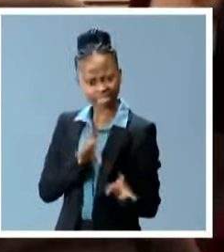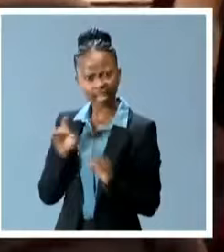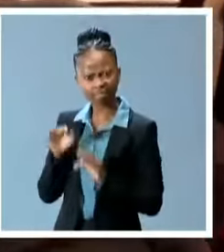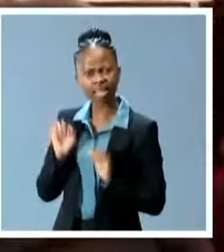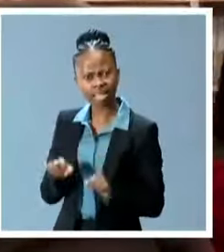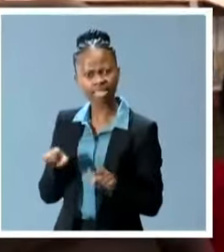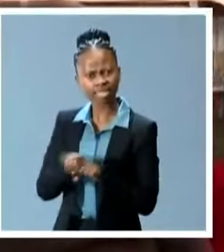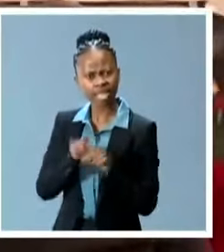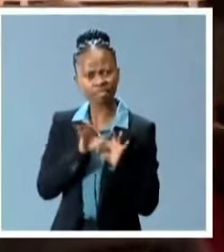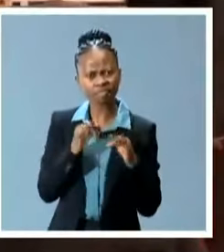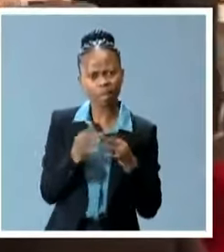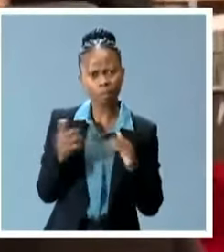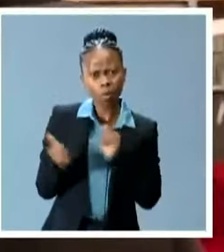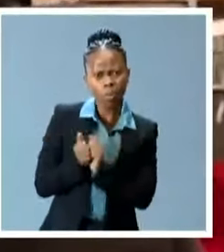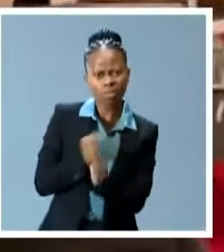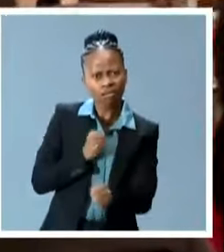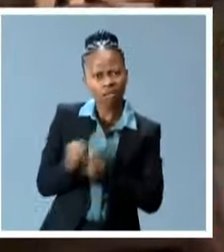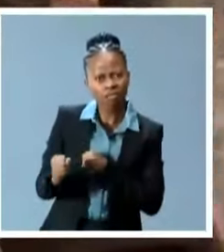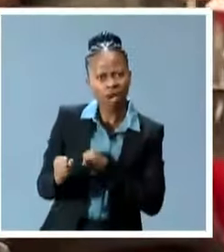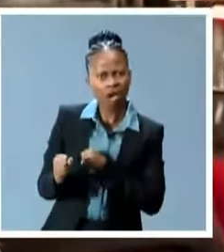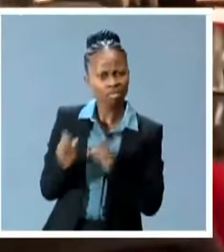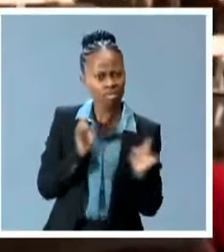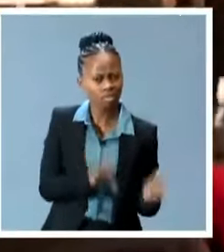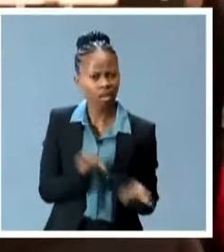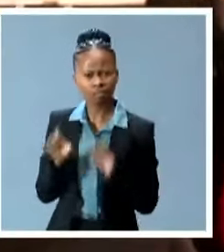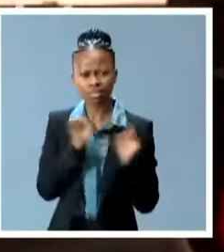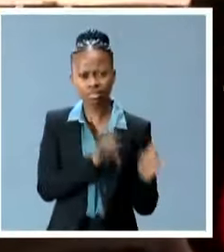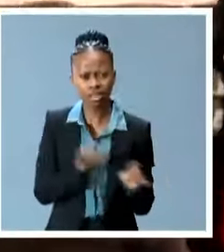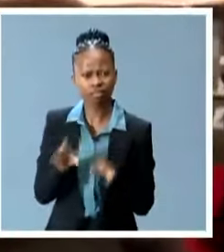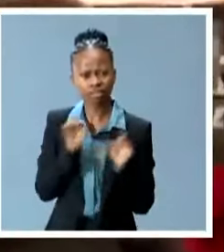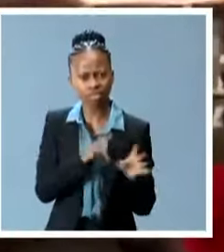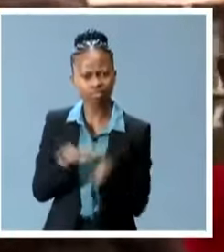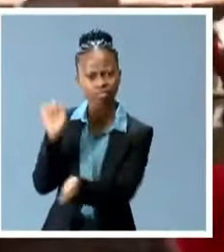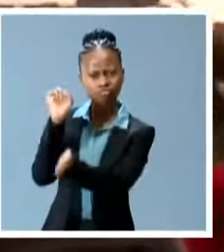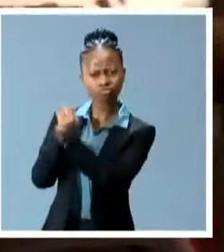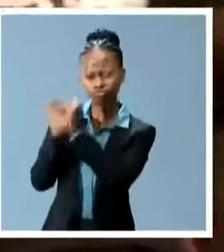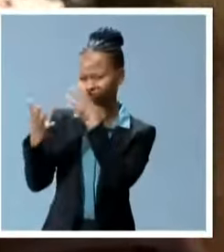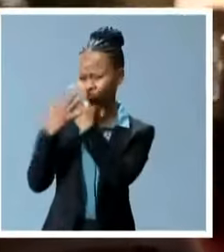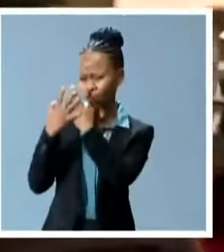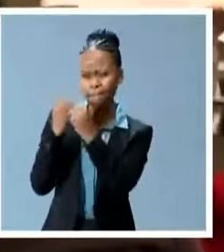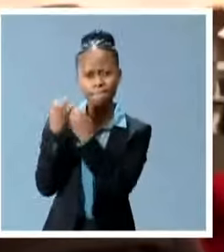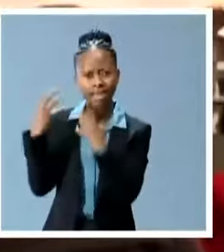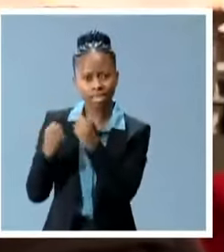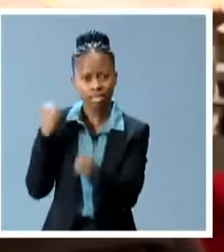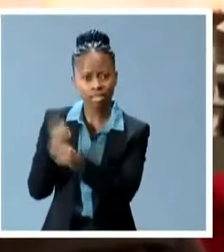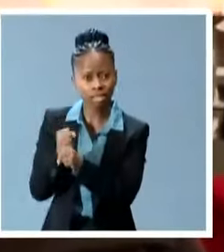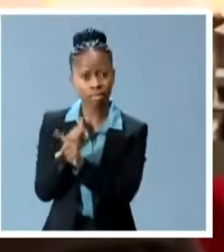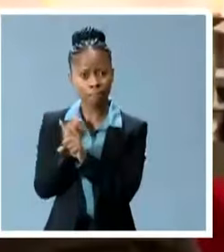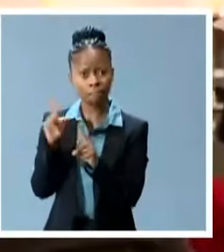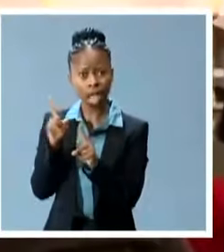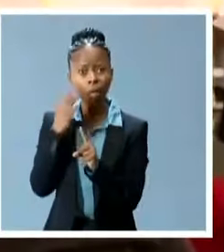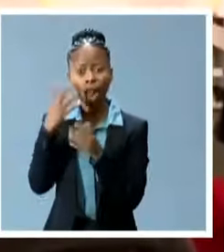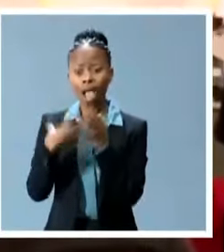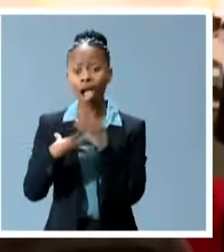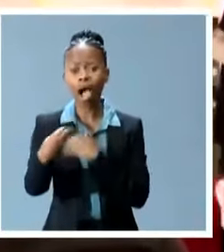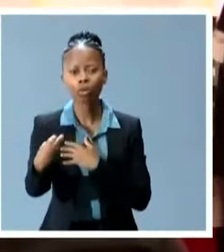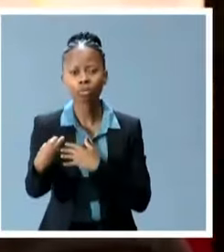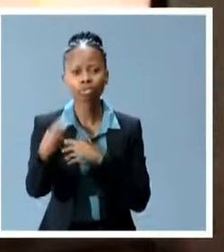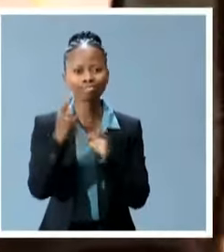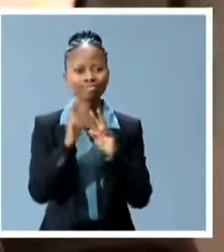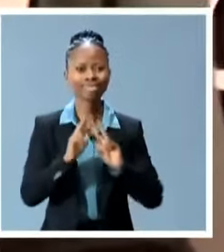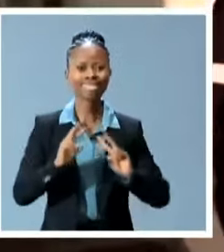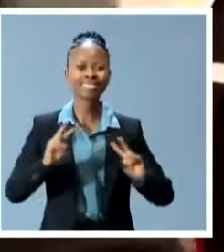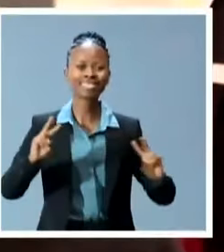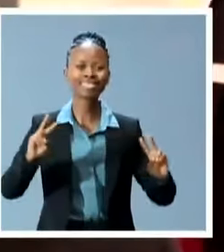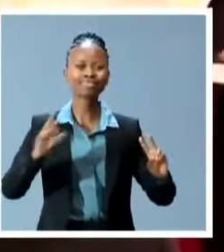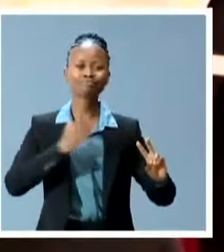years, that when he was incarcerated, he suffered many losses whilst in prison, personal losses, but he still came out to be a man of peace and reconciliation.